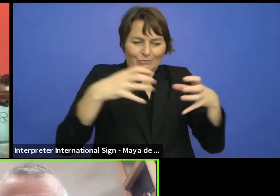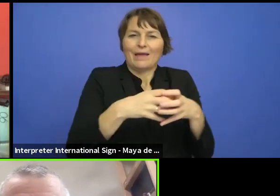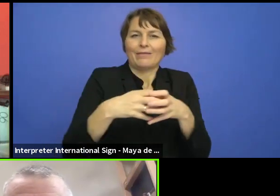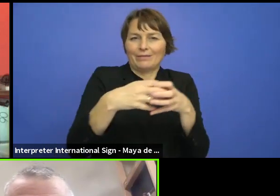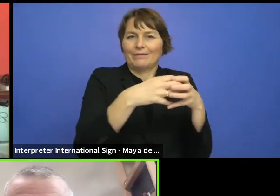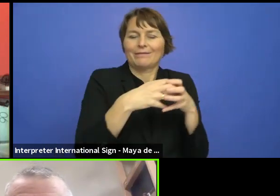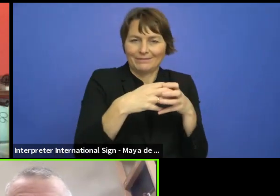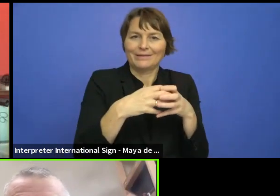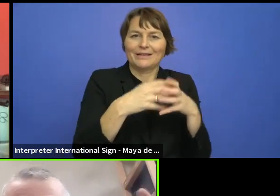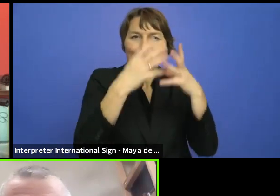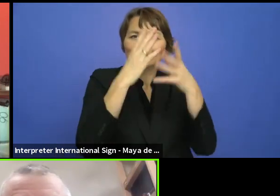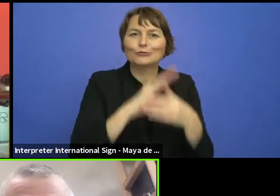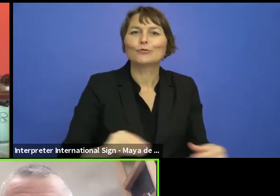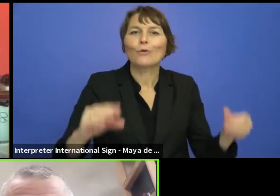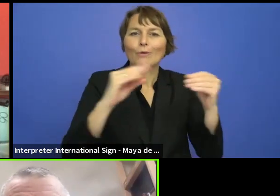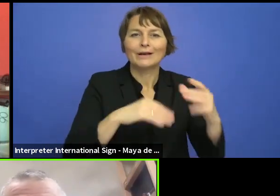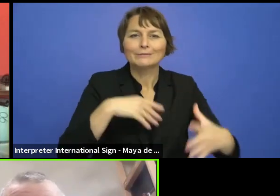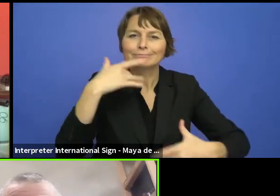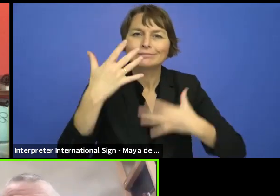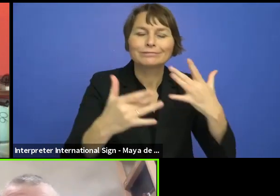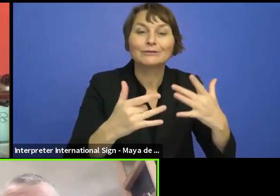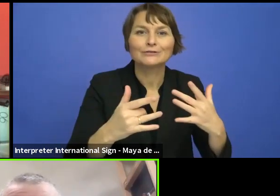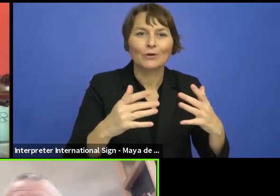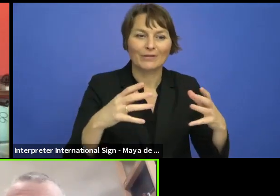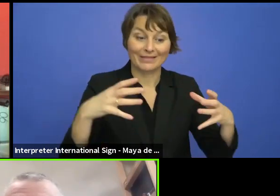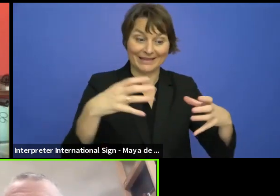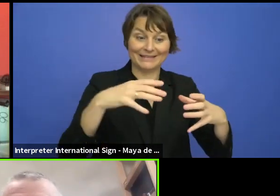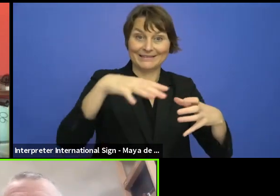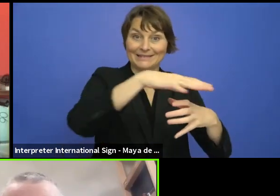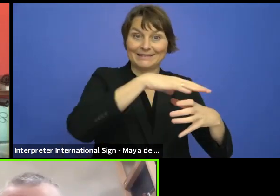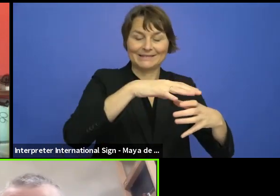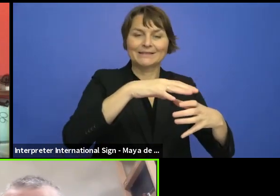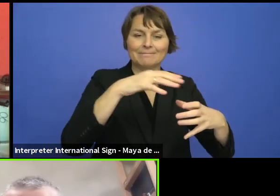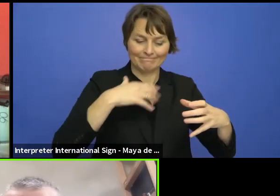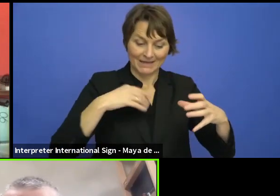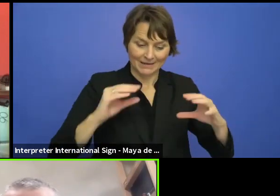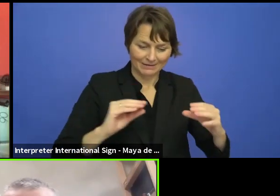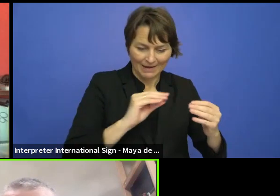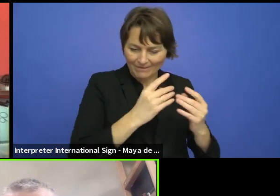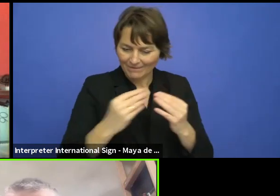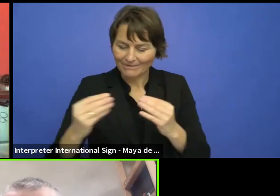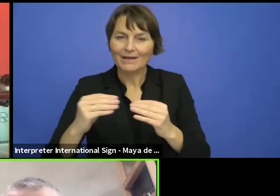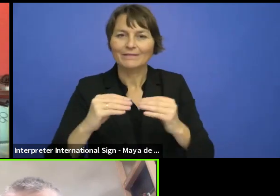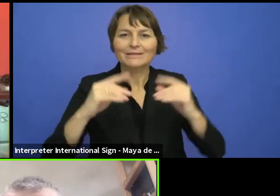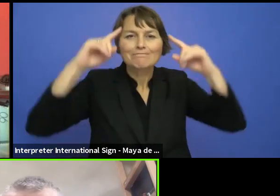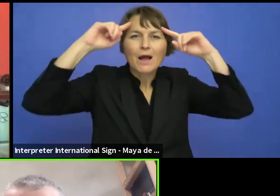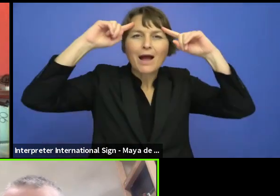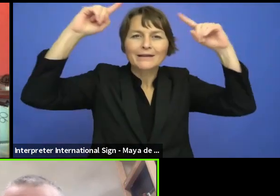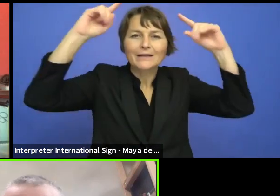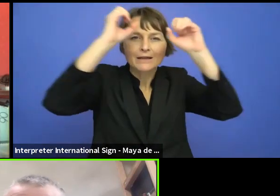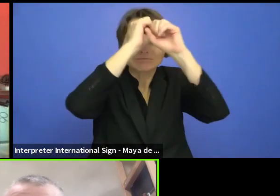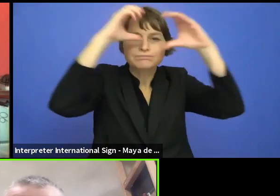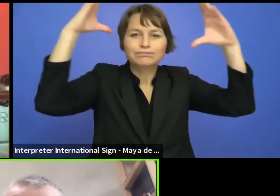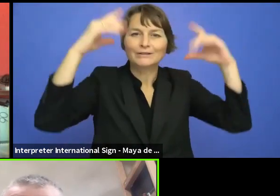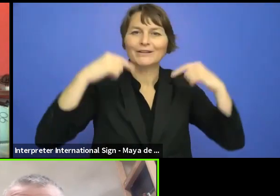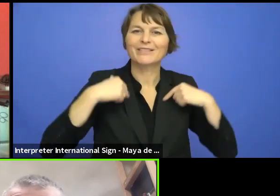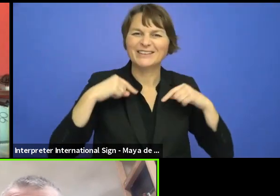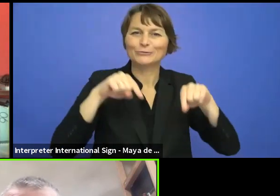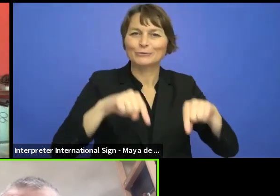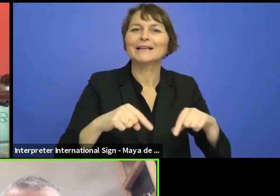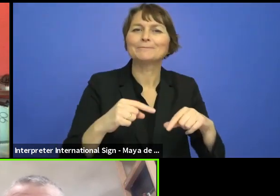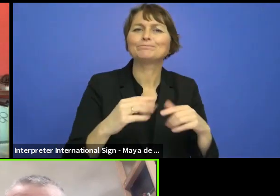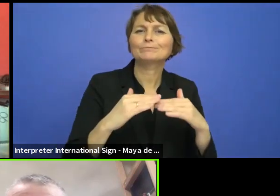work, but there is a big idea around it, and this idea has to be told as well. And this is the politicization of the work, and